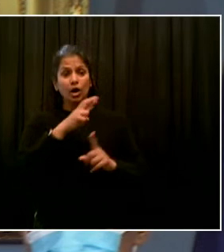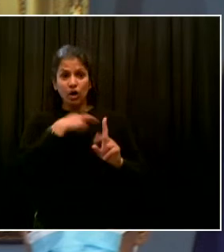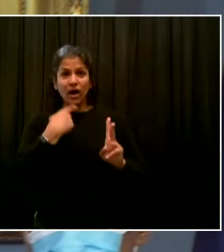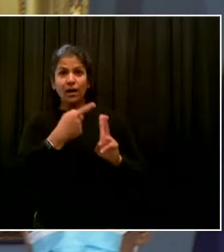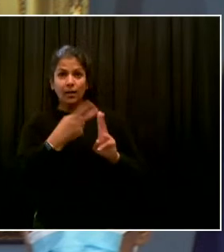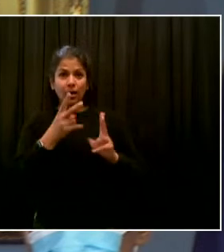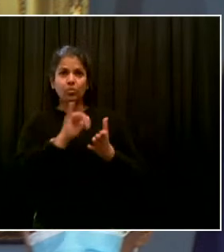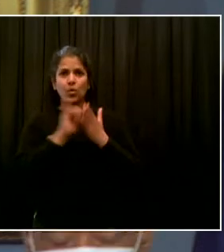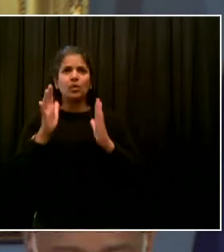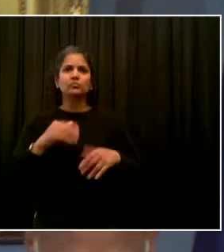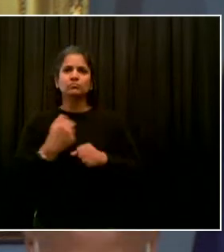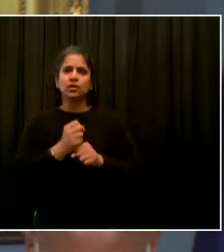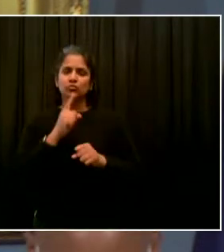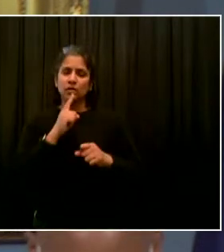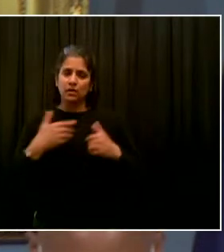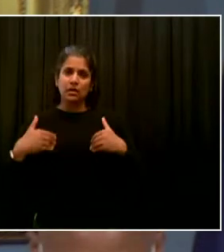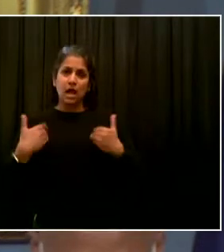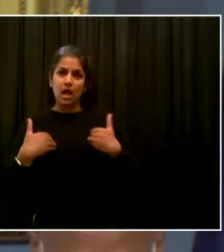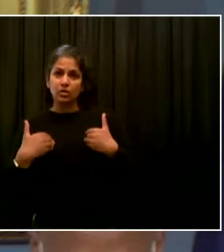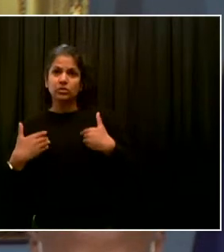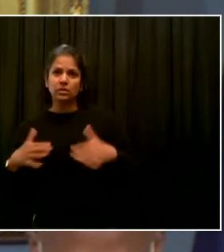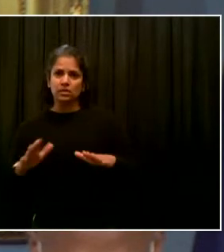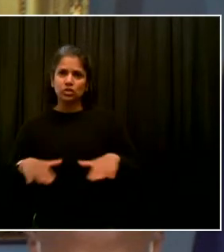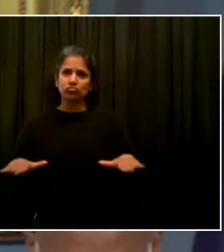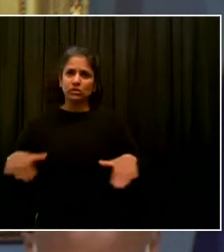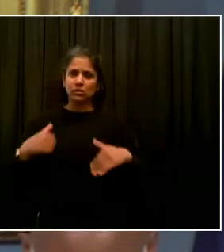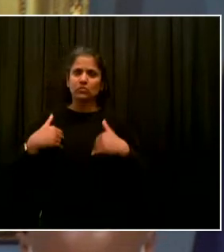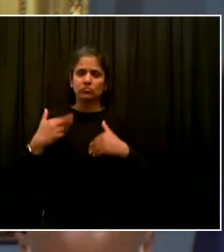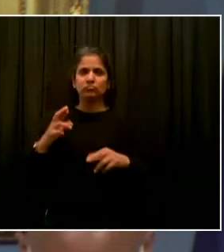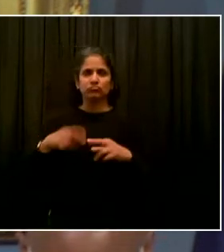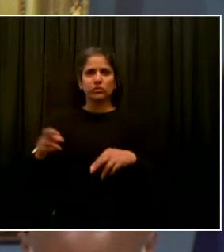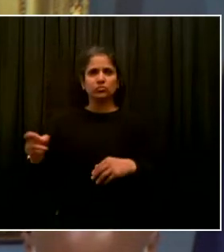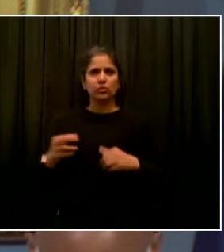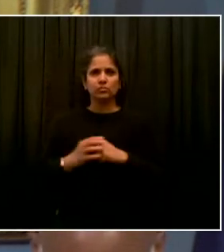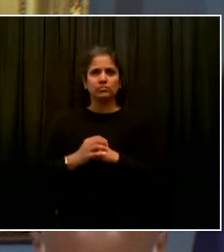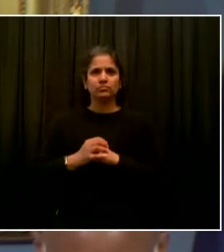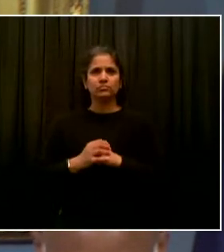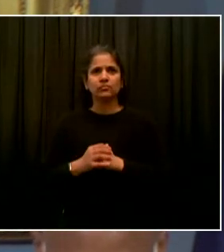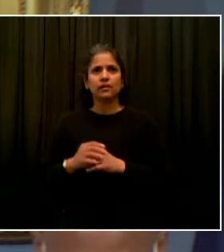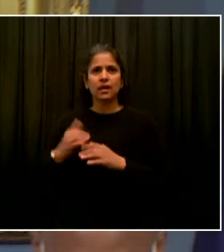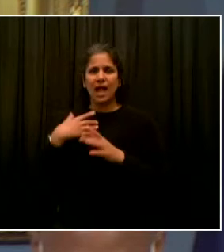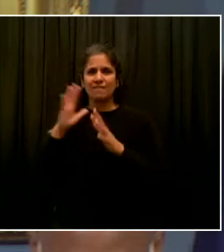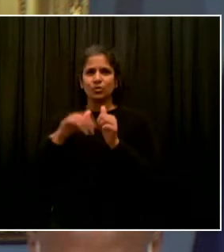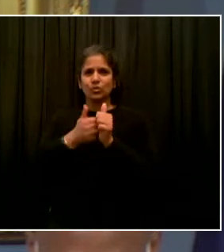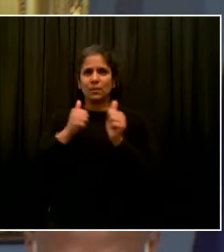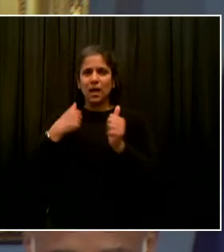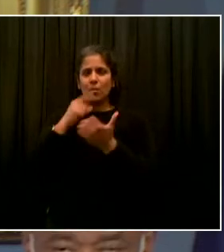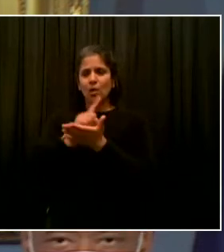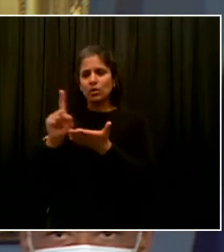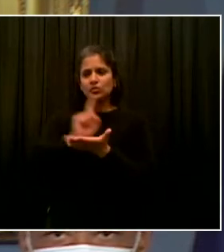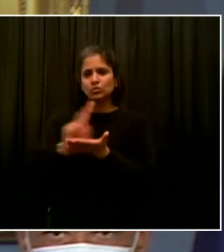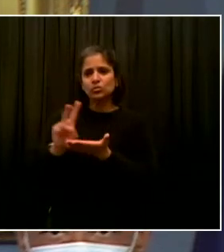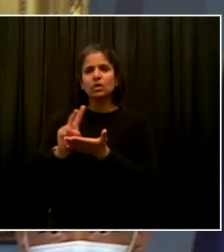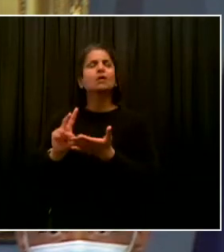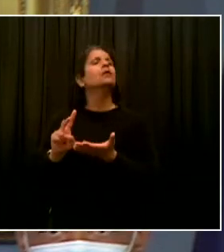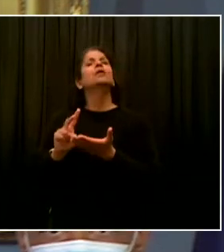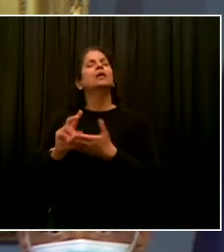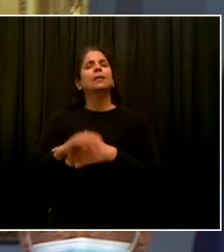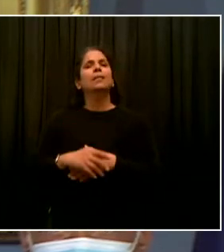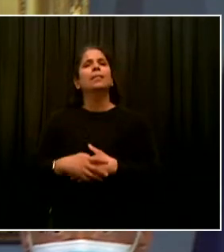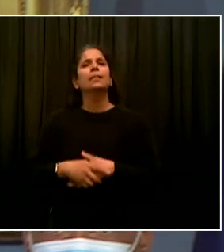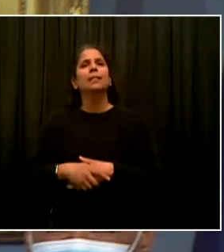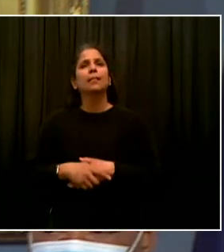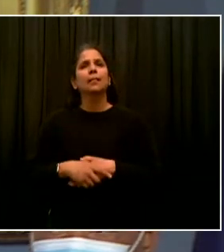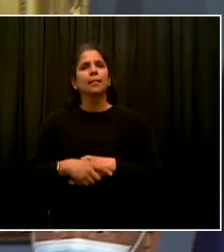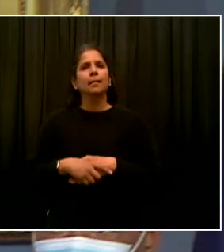younger children always lag a couple of weeks behind that initial upsurge in those younger,